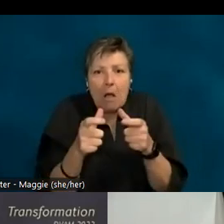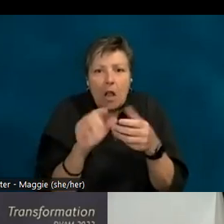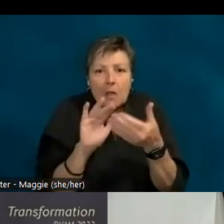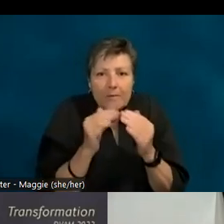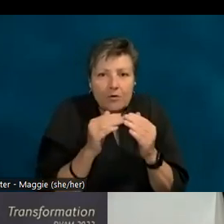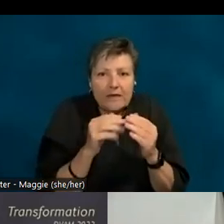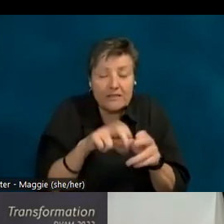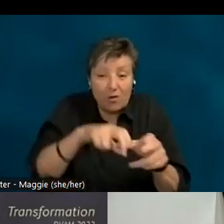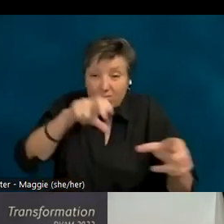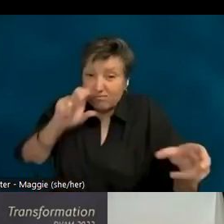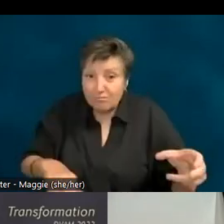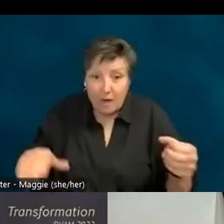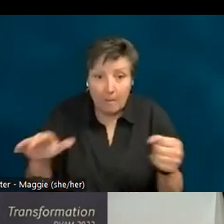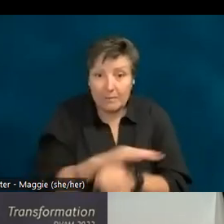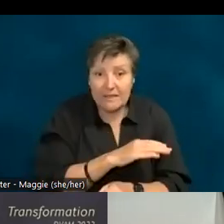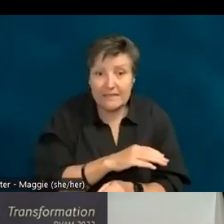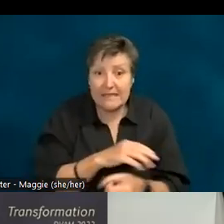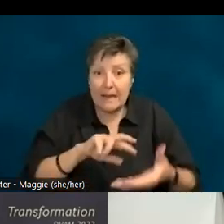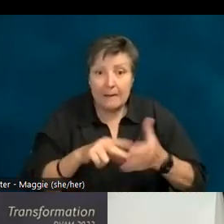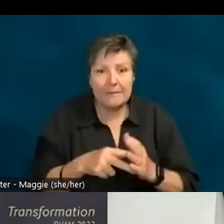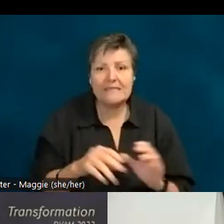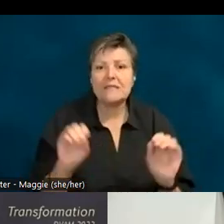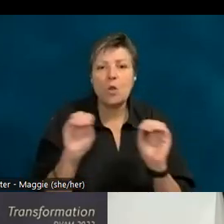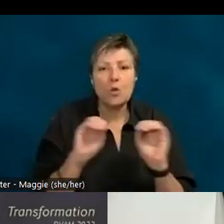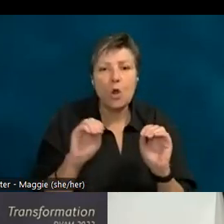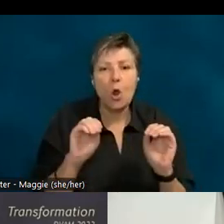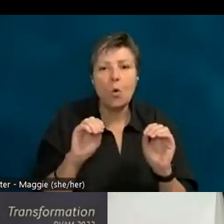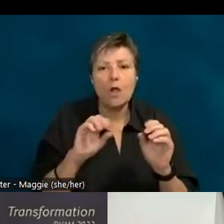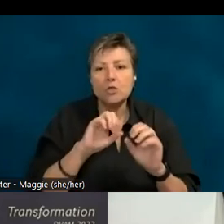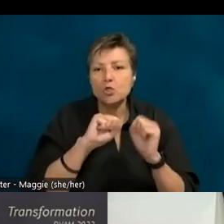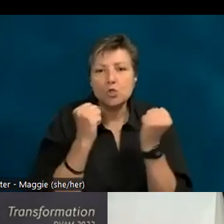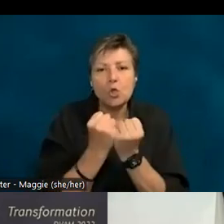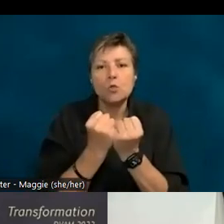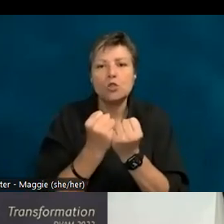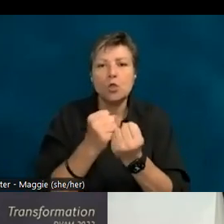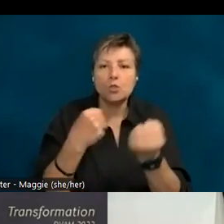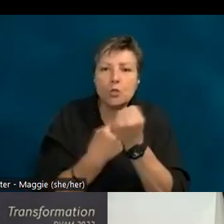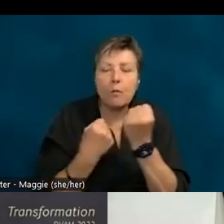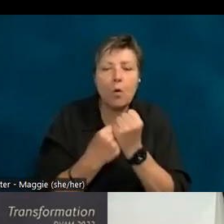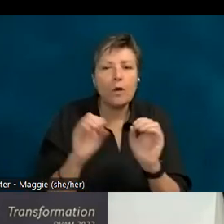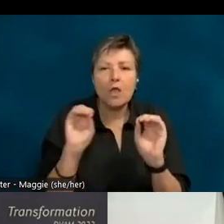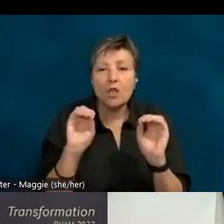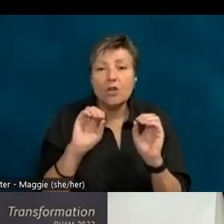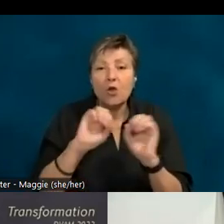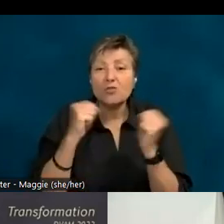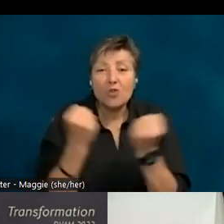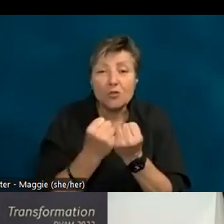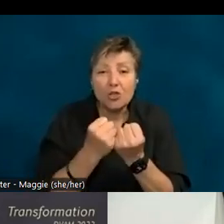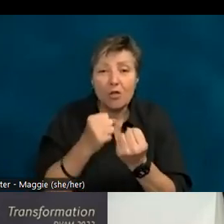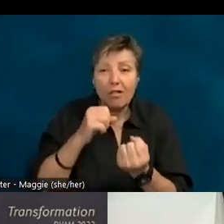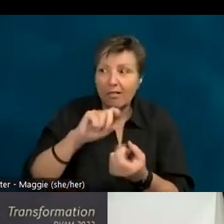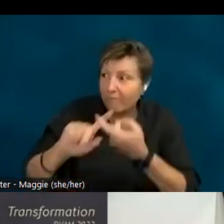that you have no social support, you have no social circle. So how are you going to handle it when you run into this person